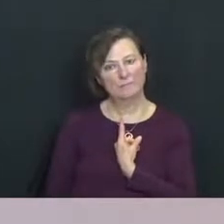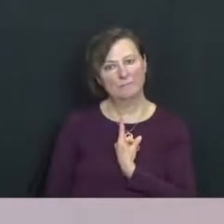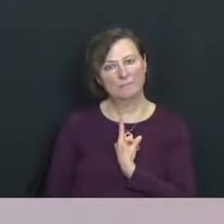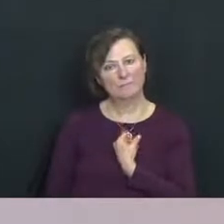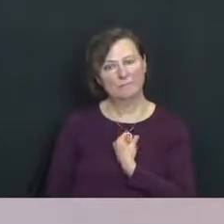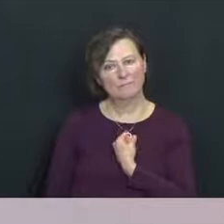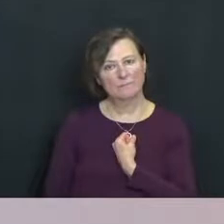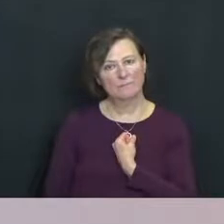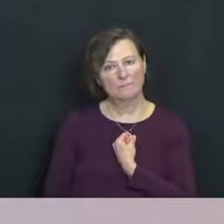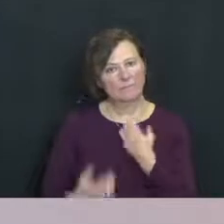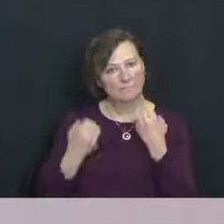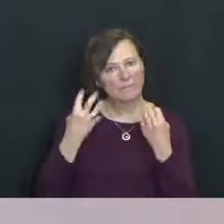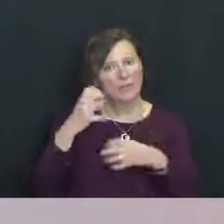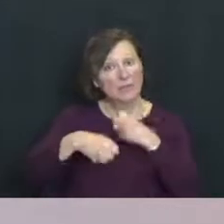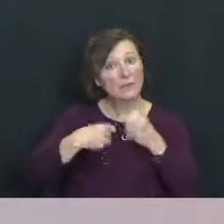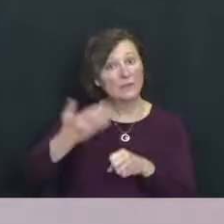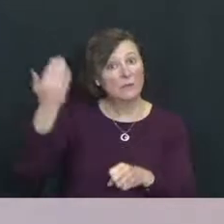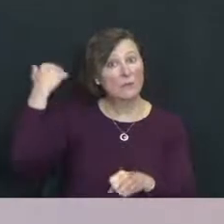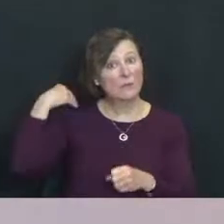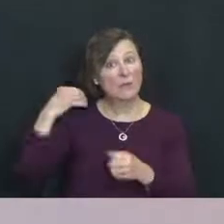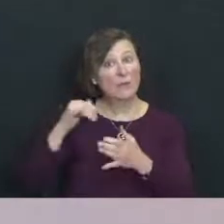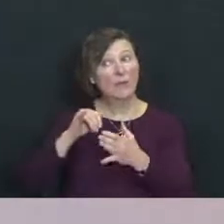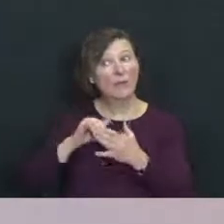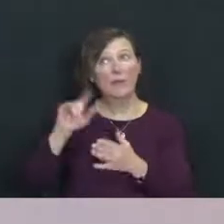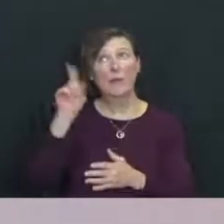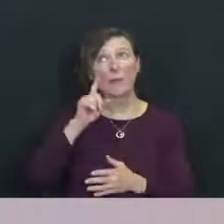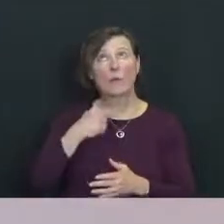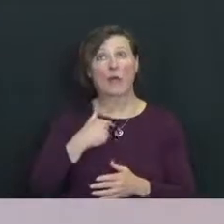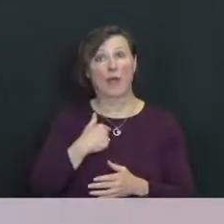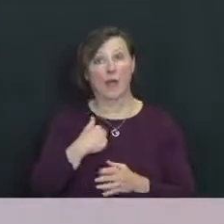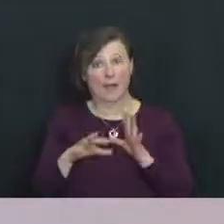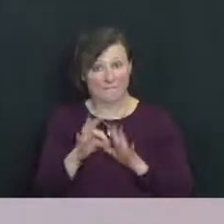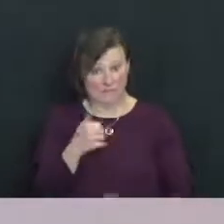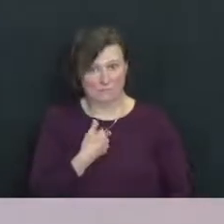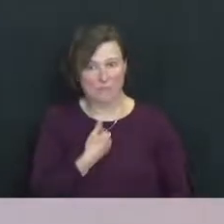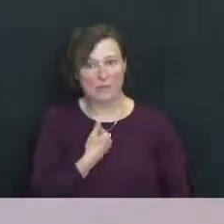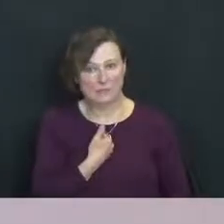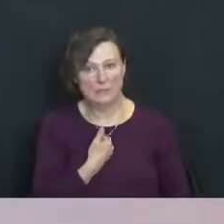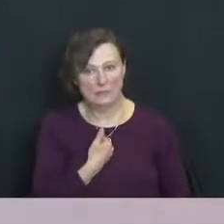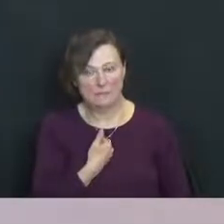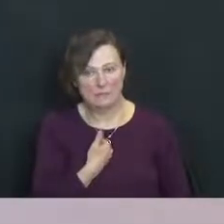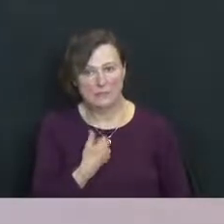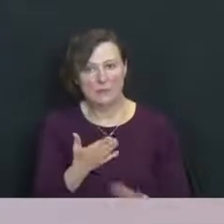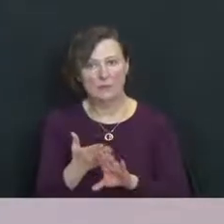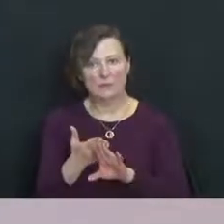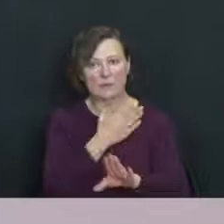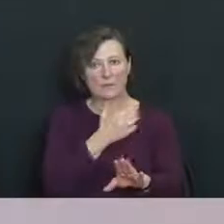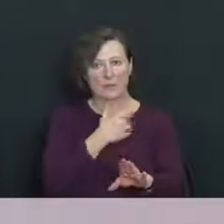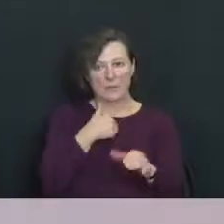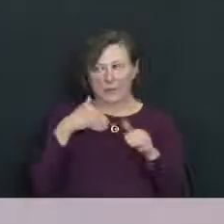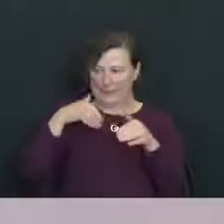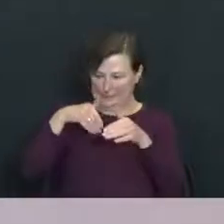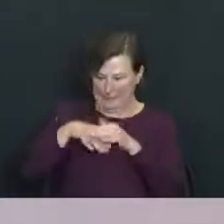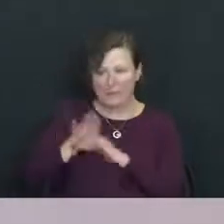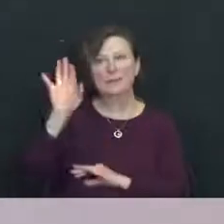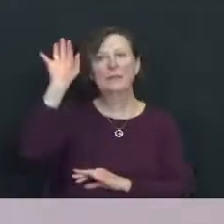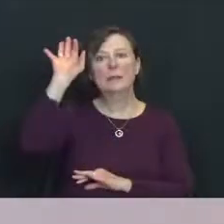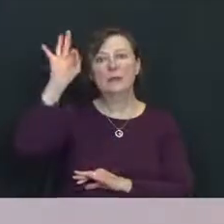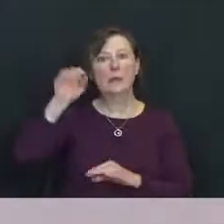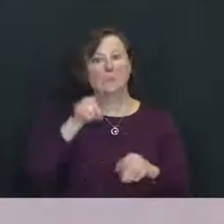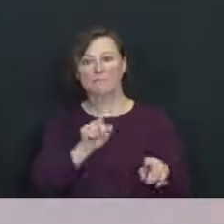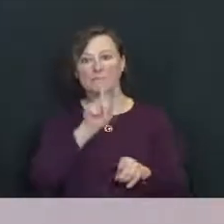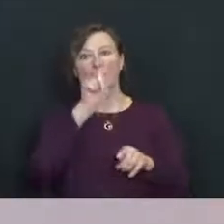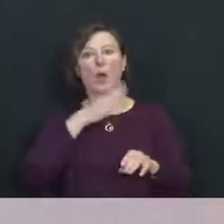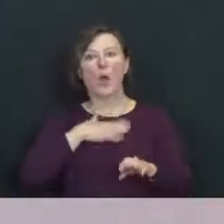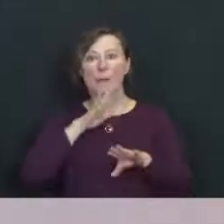Many years ago, that's where I found myself just before I entered the ministry, off on my own path